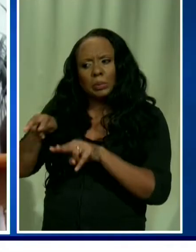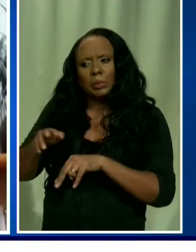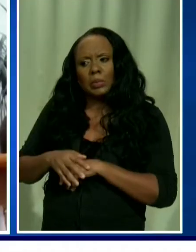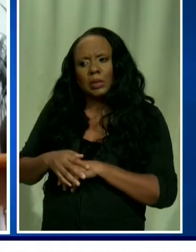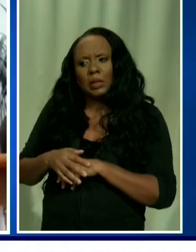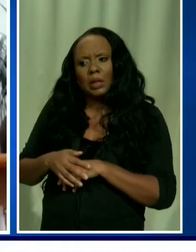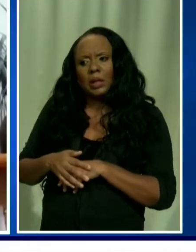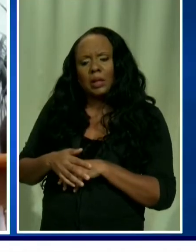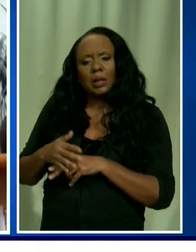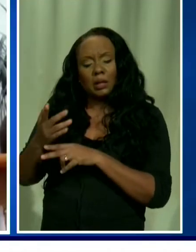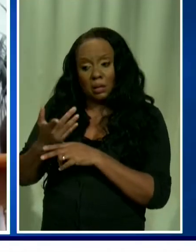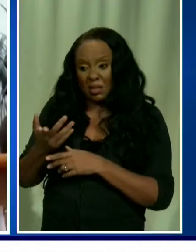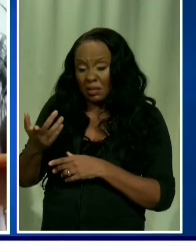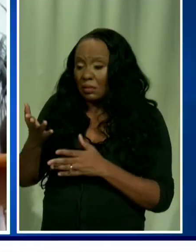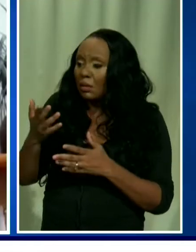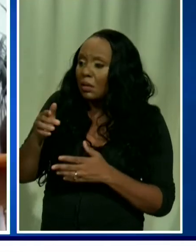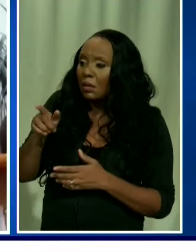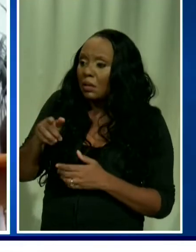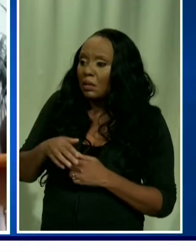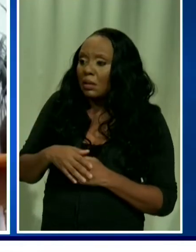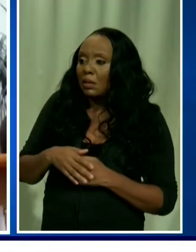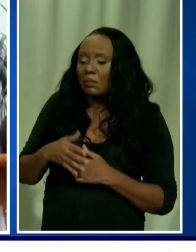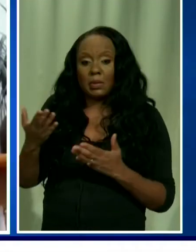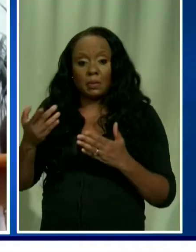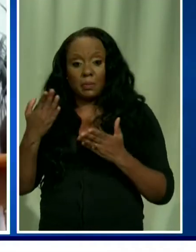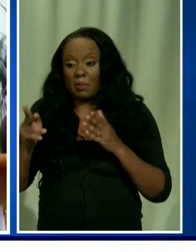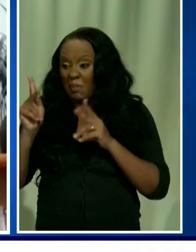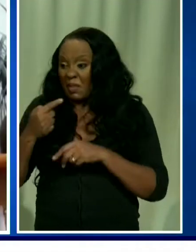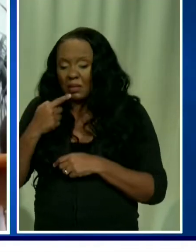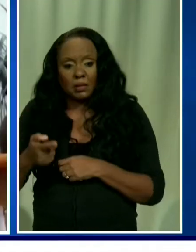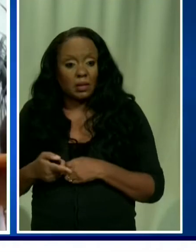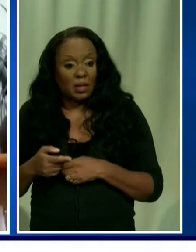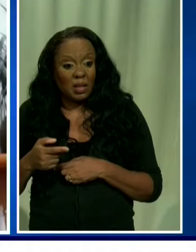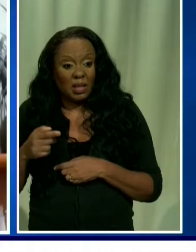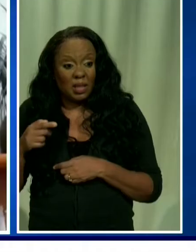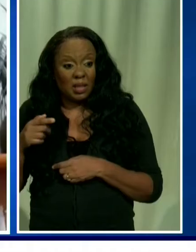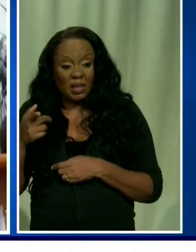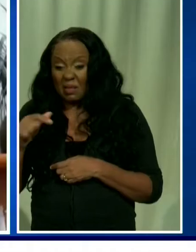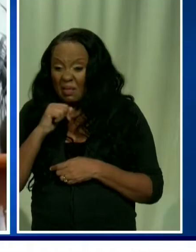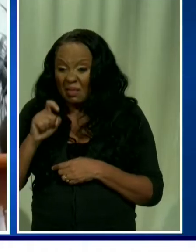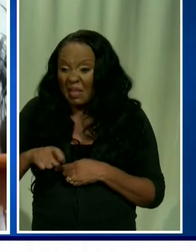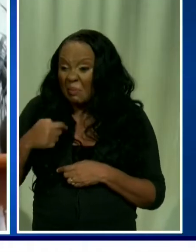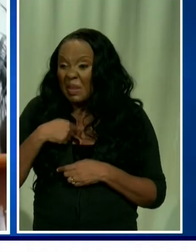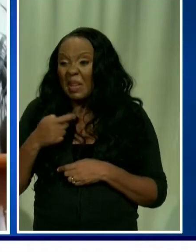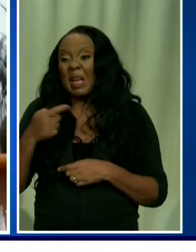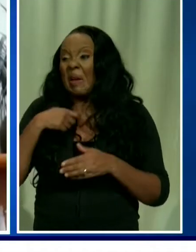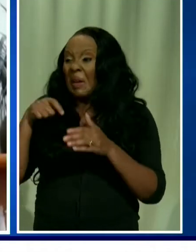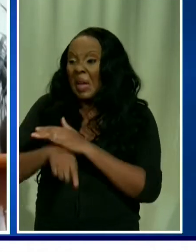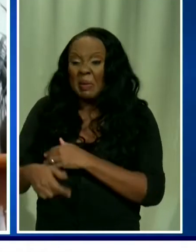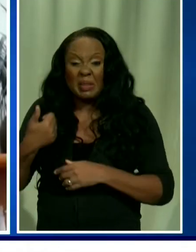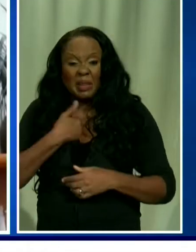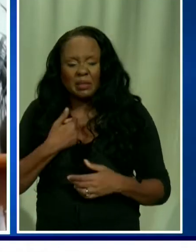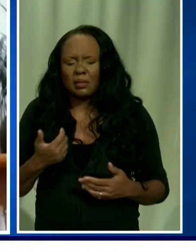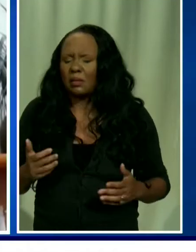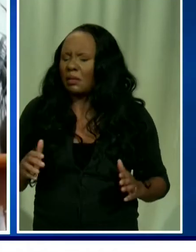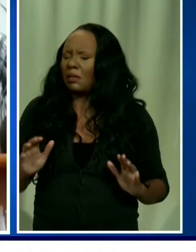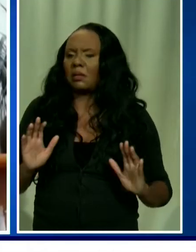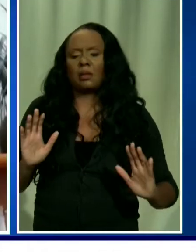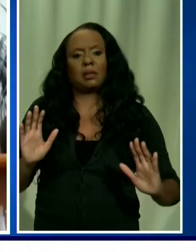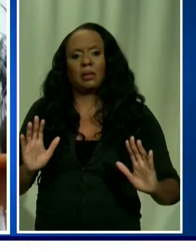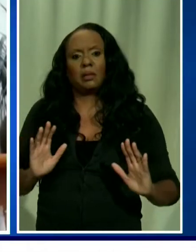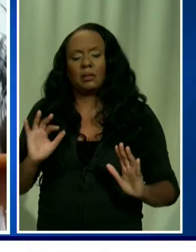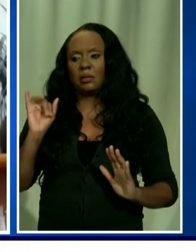may say, well, if you leave me, I will kill myself. And that's seen as a